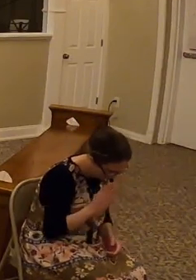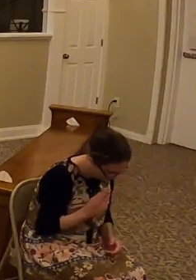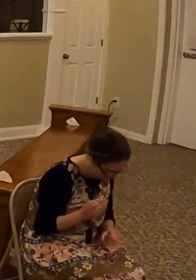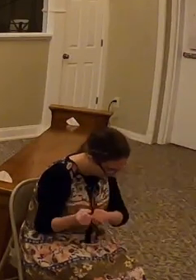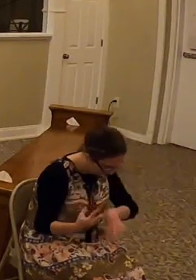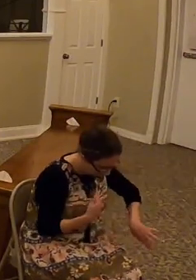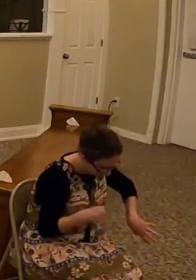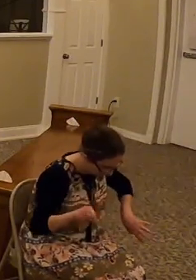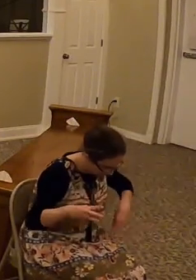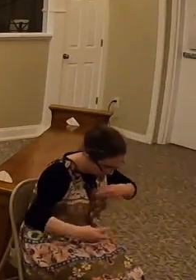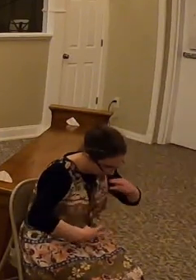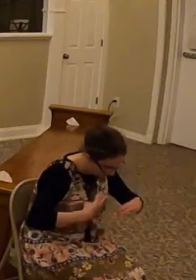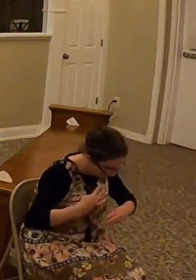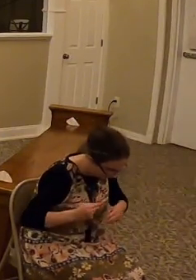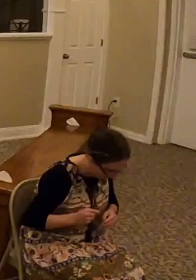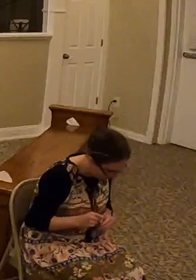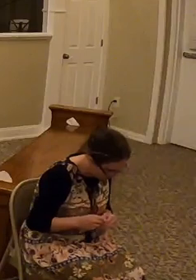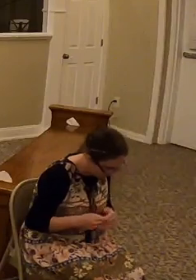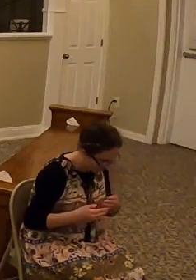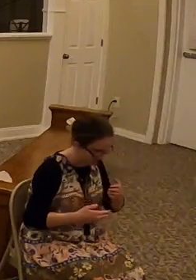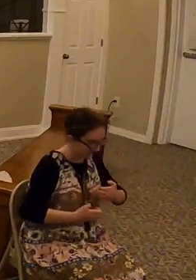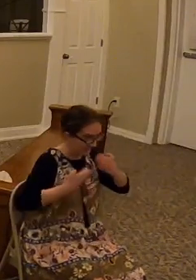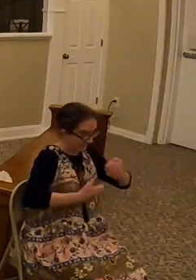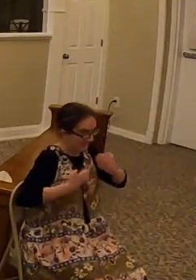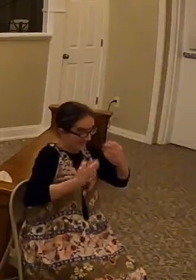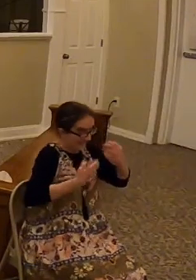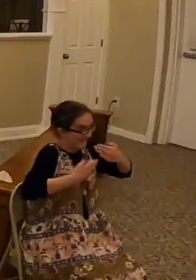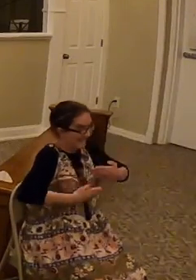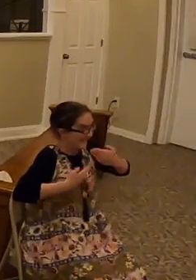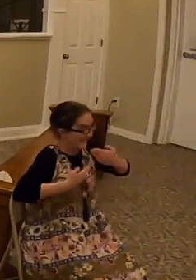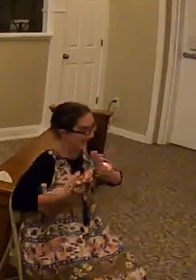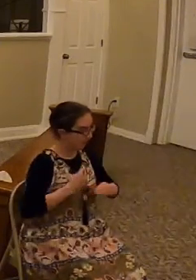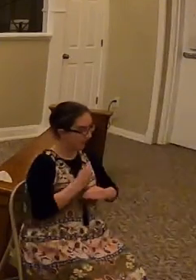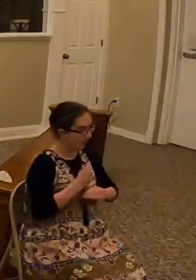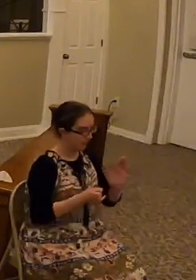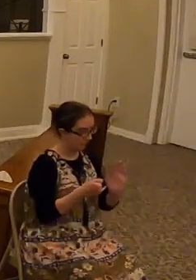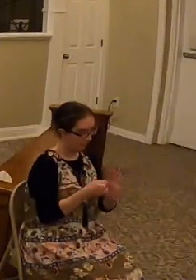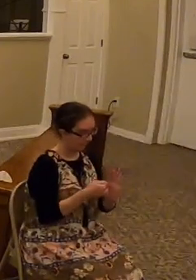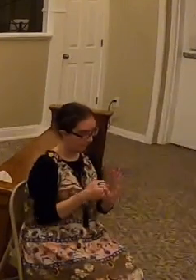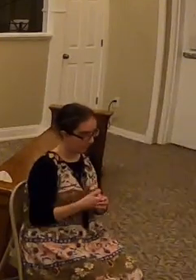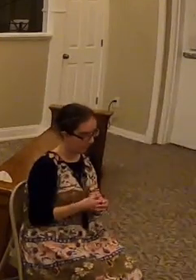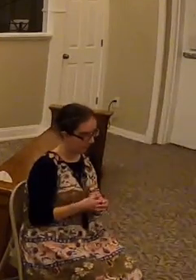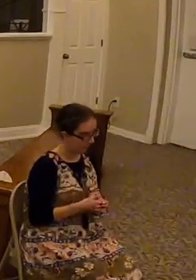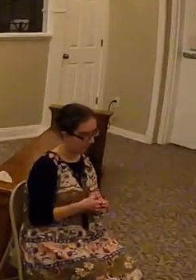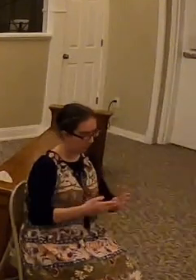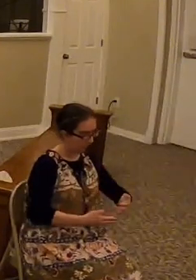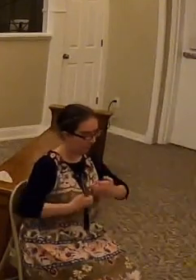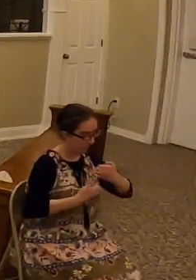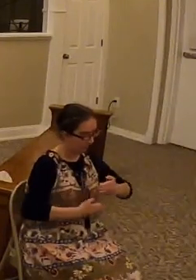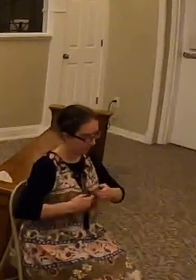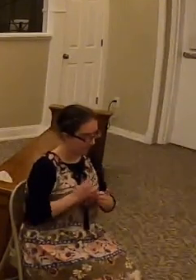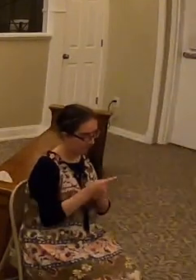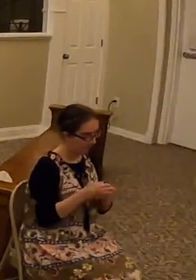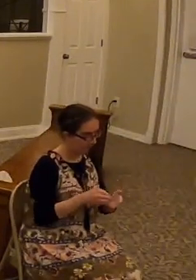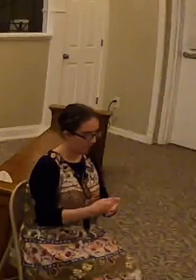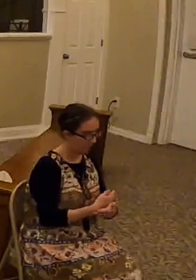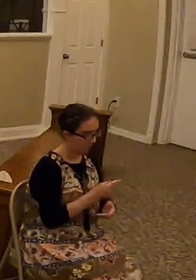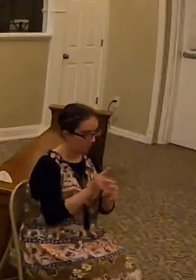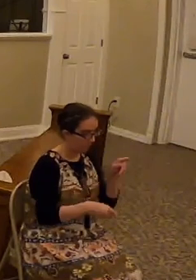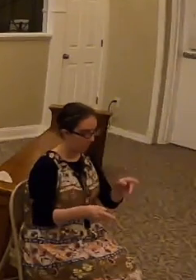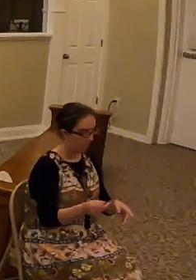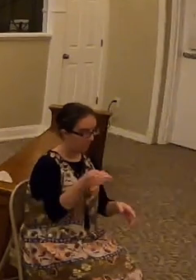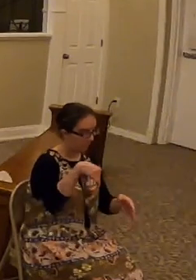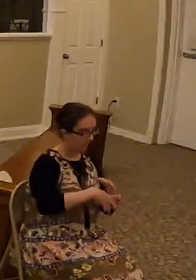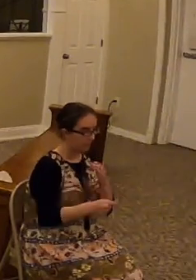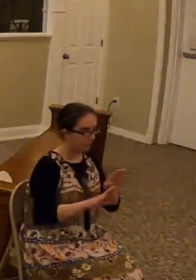turn away from the world to begin to walk with God. It's a thrilling thing. I get excited about it. Amen. I get excited when new people walk in